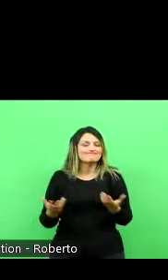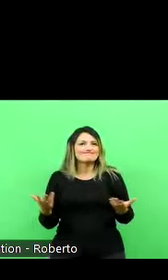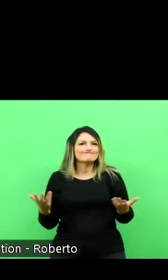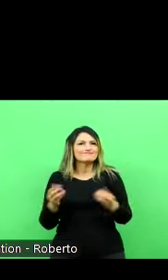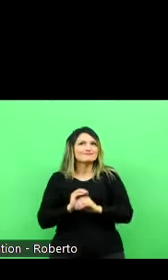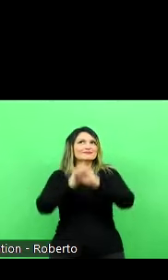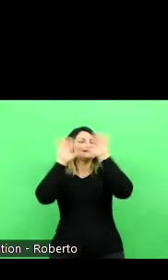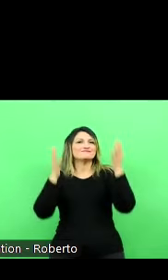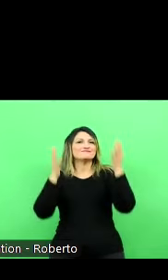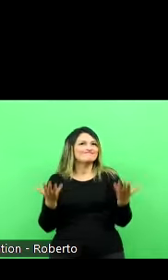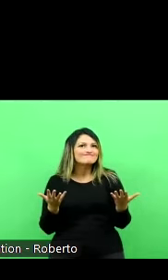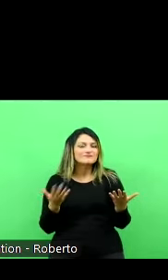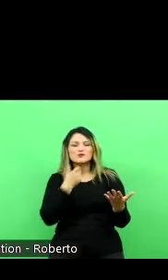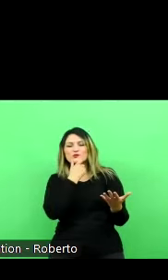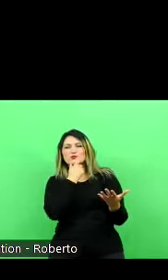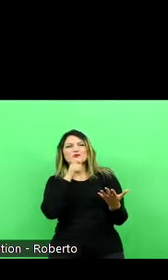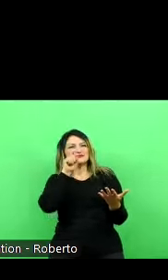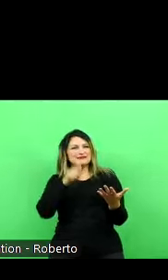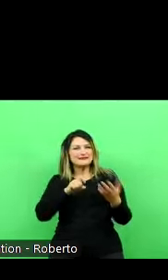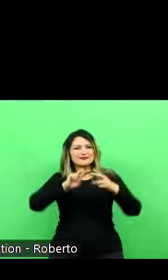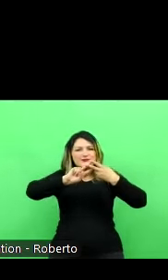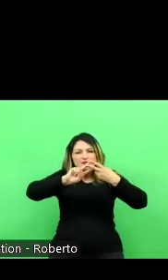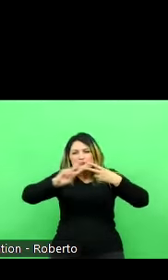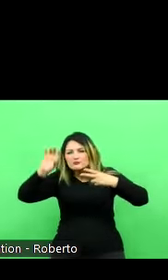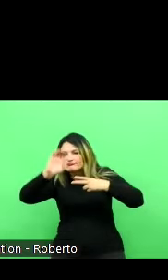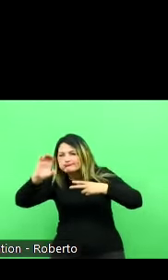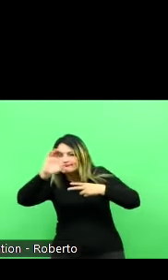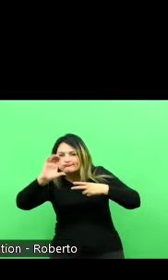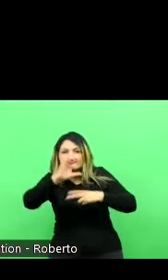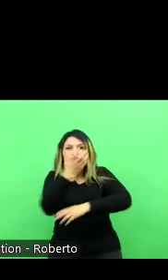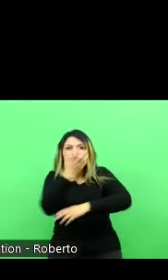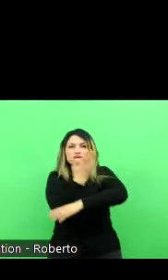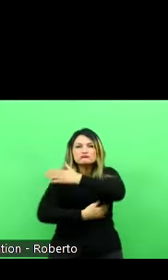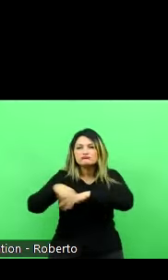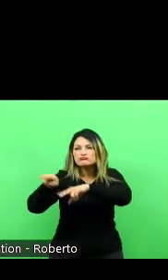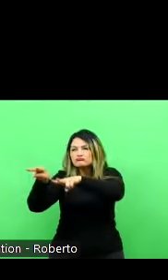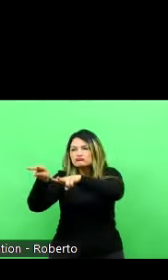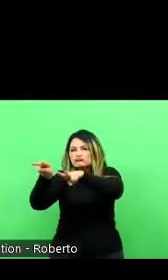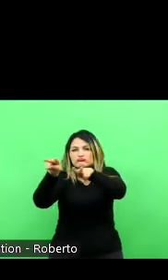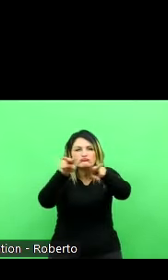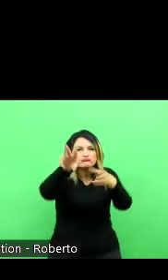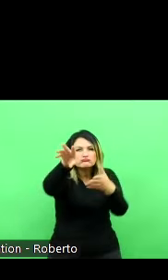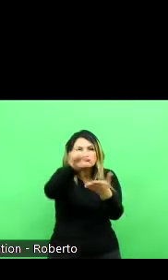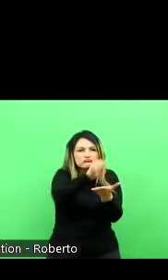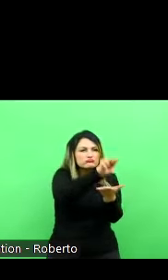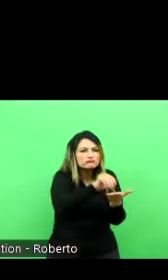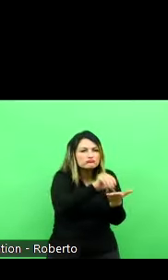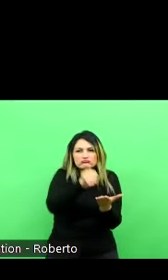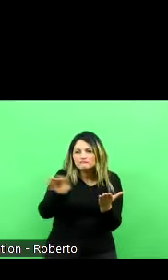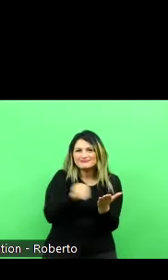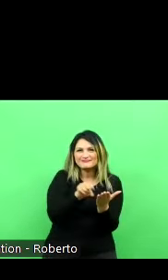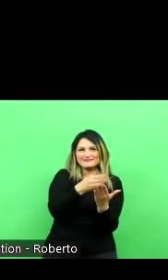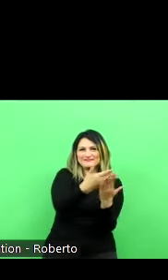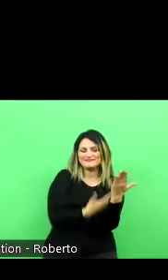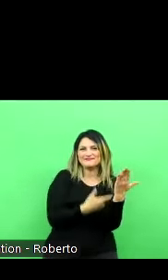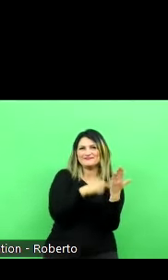These findings led us to create disaster risk management committees that include people with disabilities, meeting